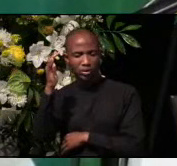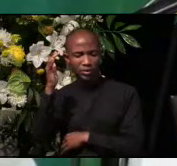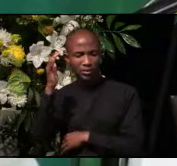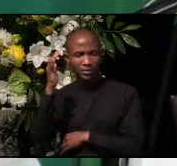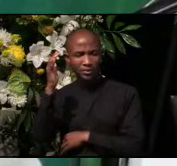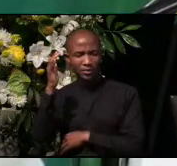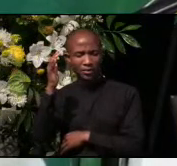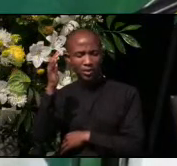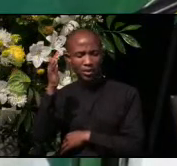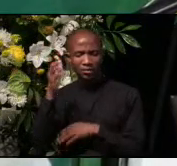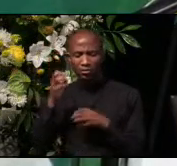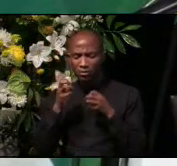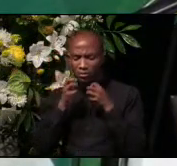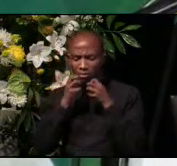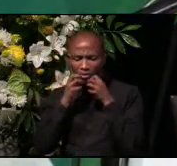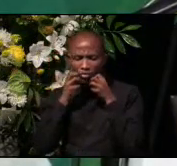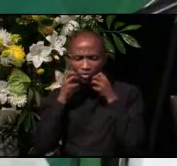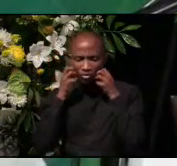sitting alongside